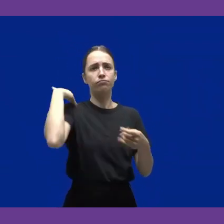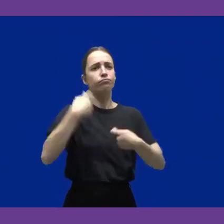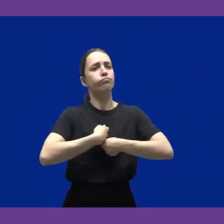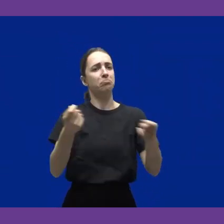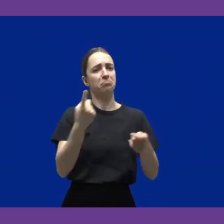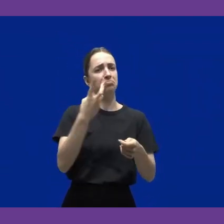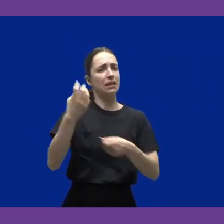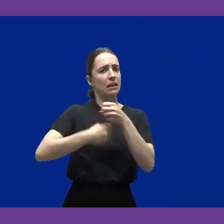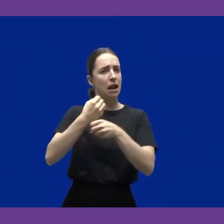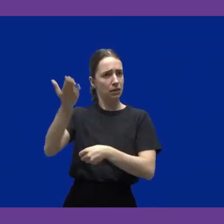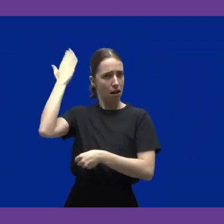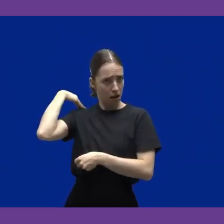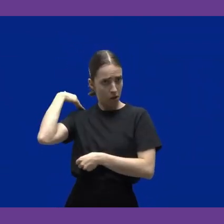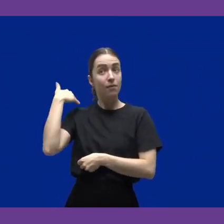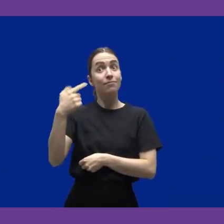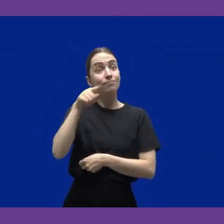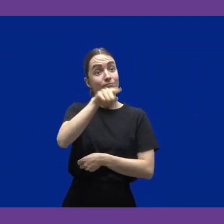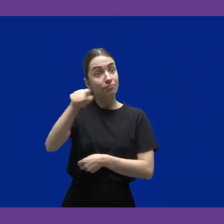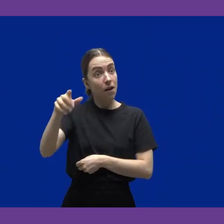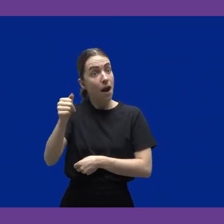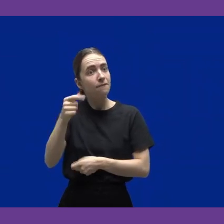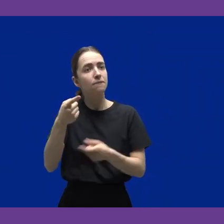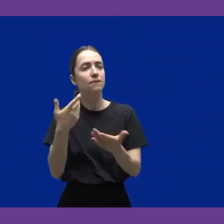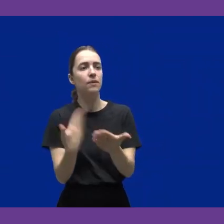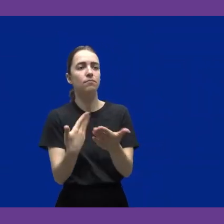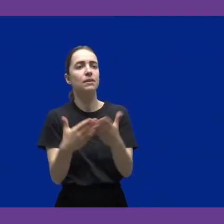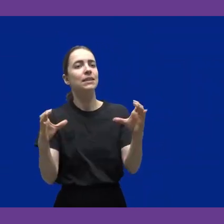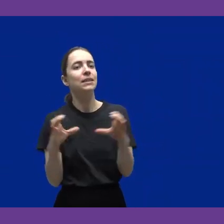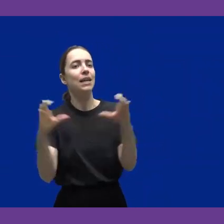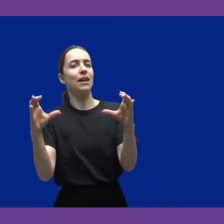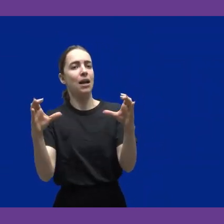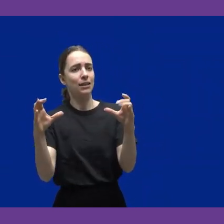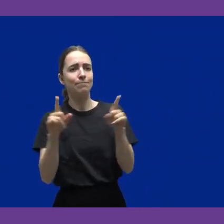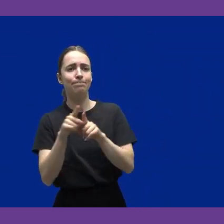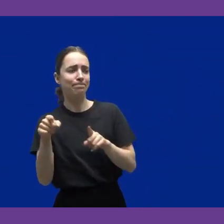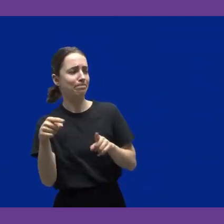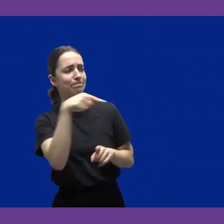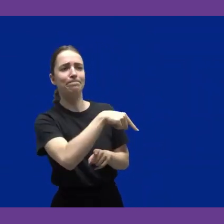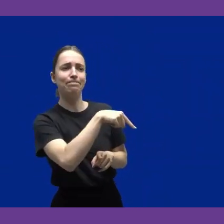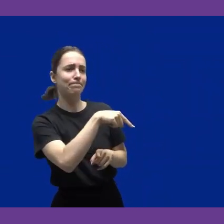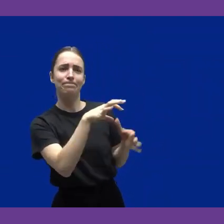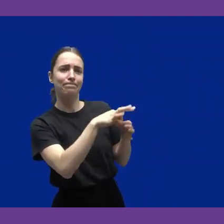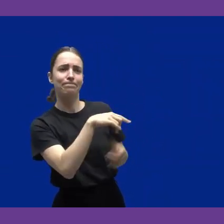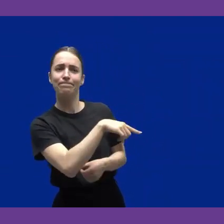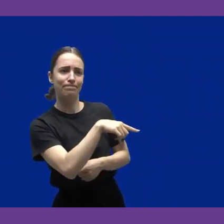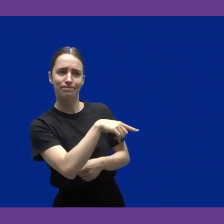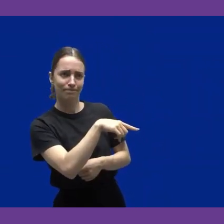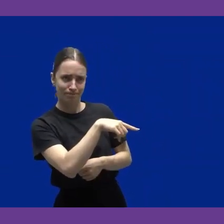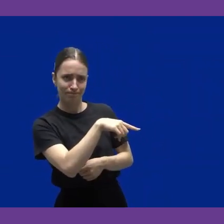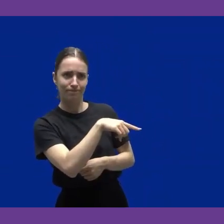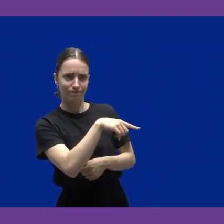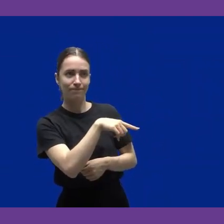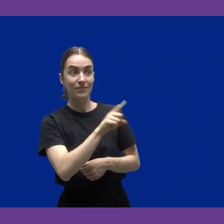that certifications are against the first edition of that EN. So not, of course, not